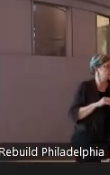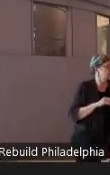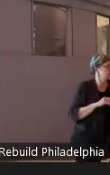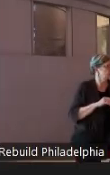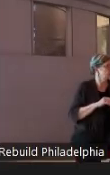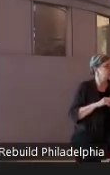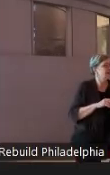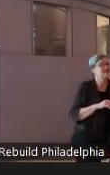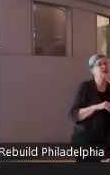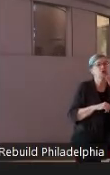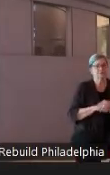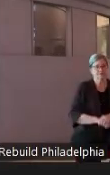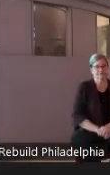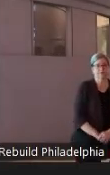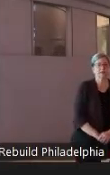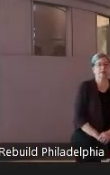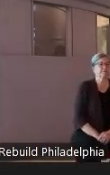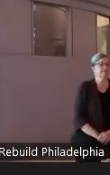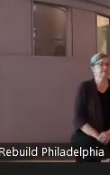Thank you.